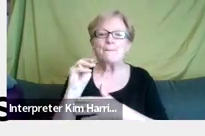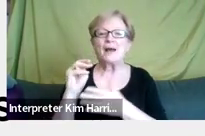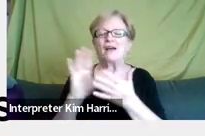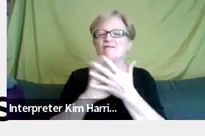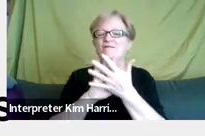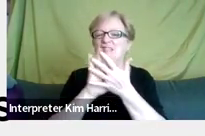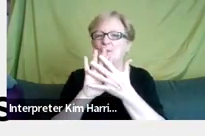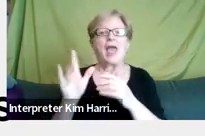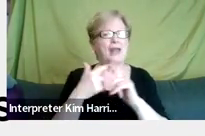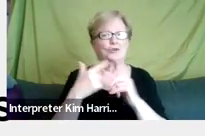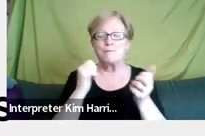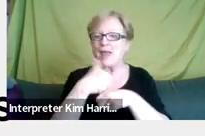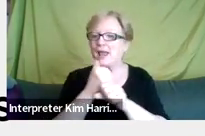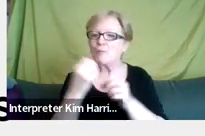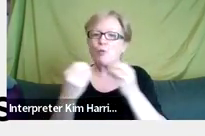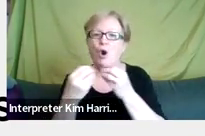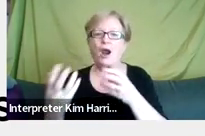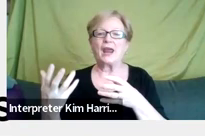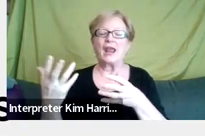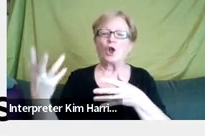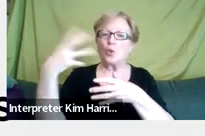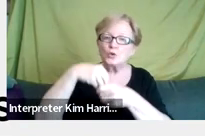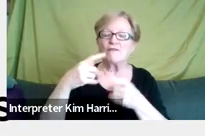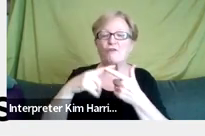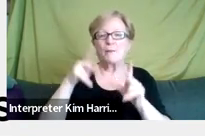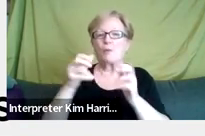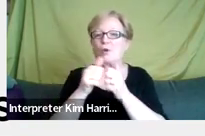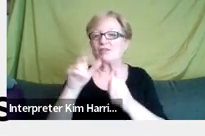them all more inclusive of people with disabilities.